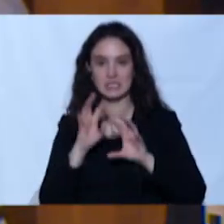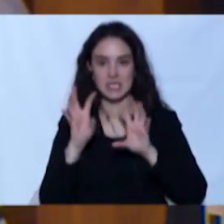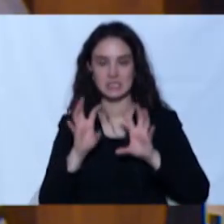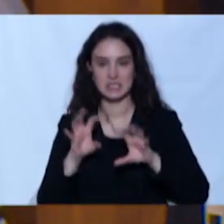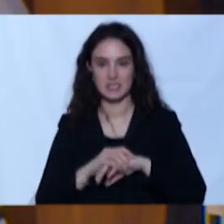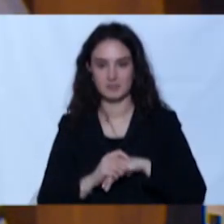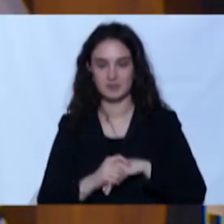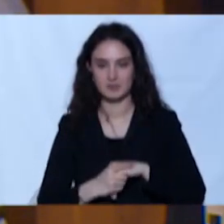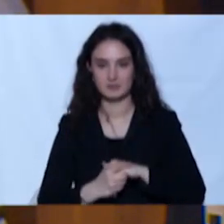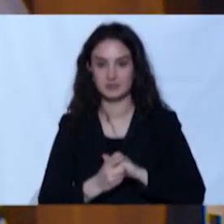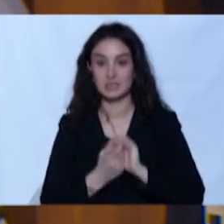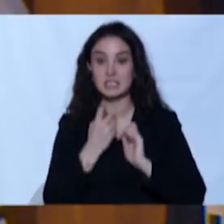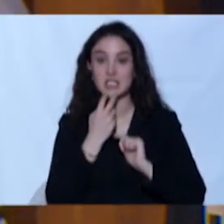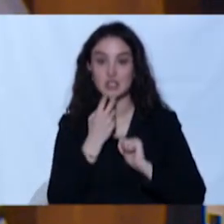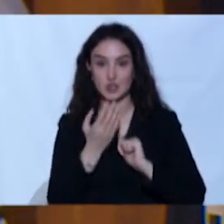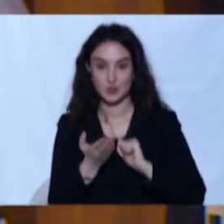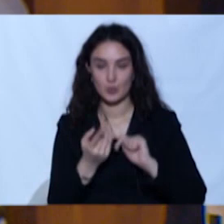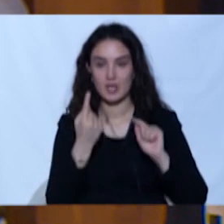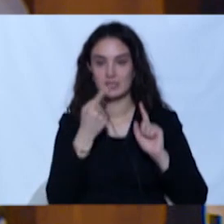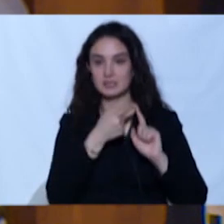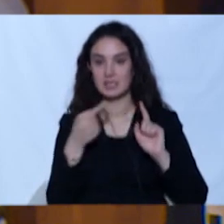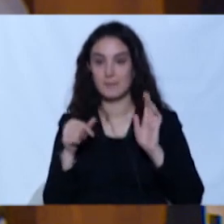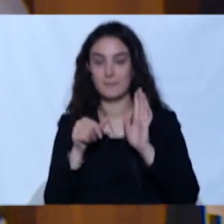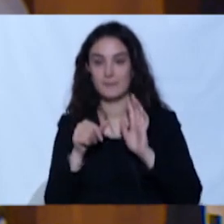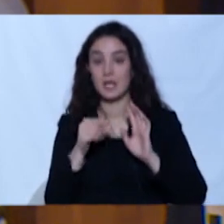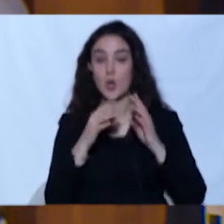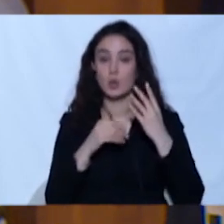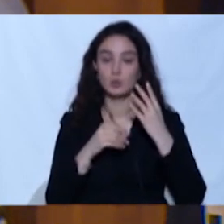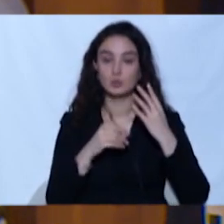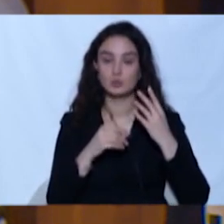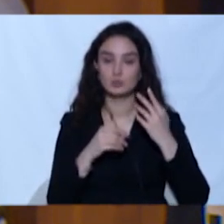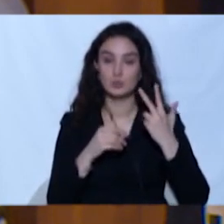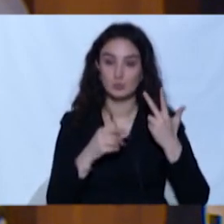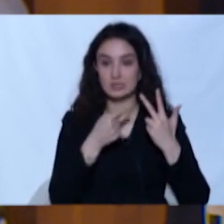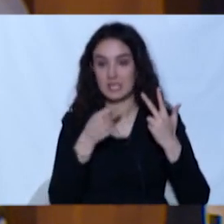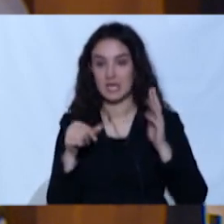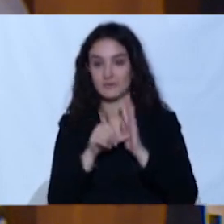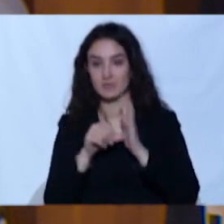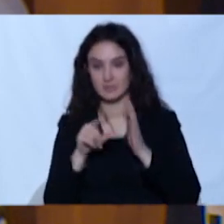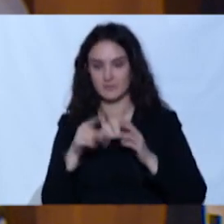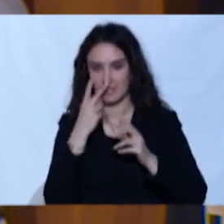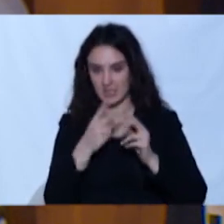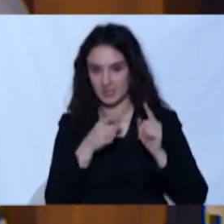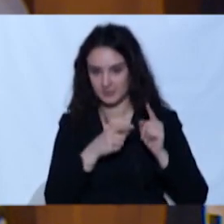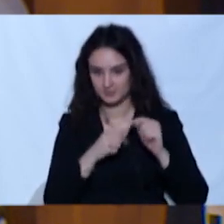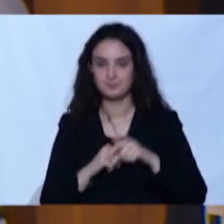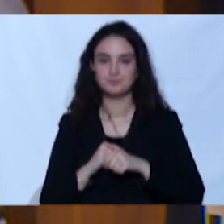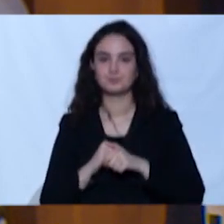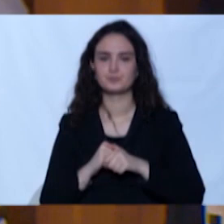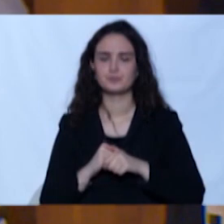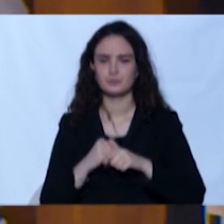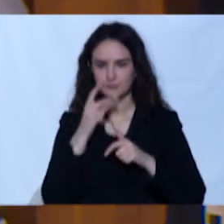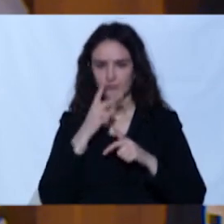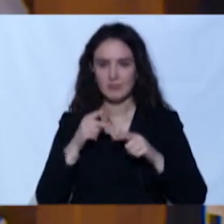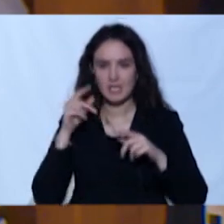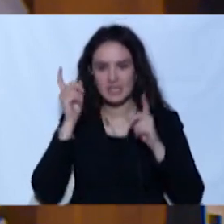The fun activity for grades 4 through 6 is to draw a picture of the Gruffalo and then label his body